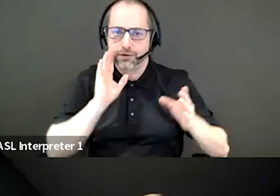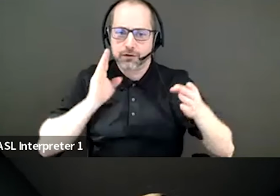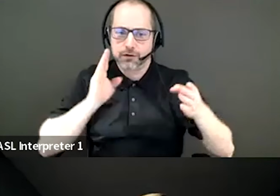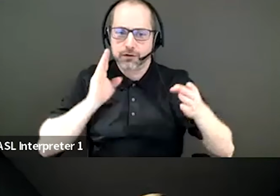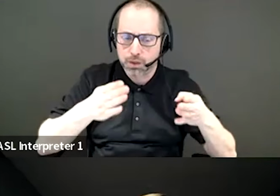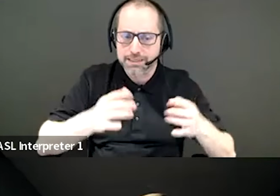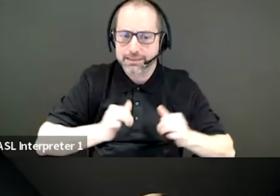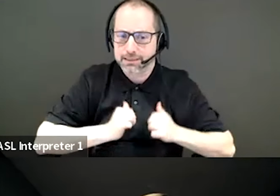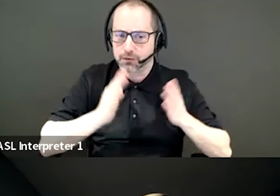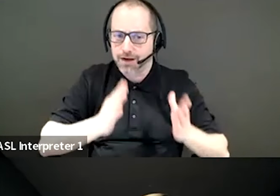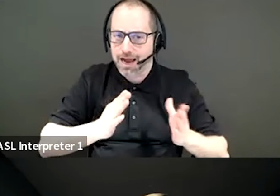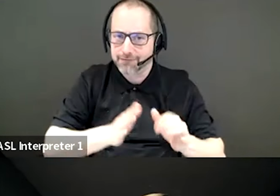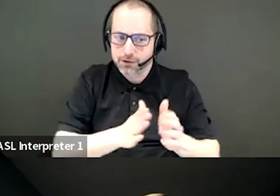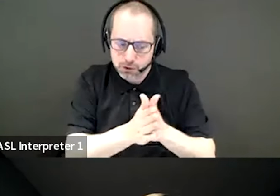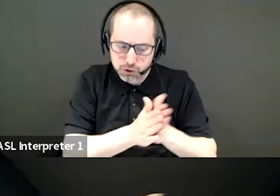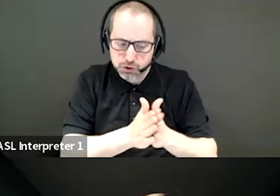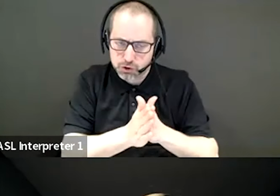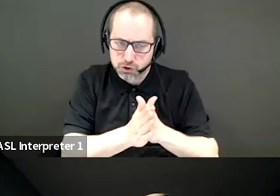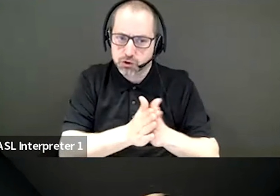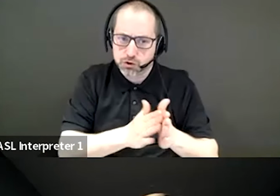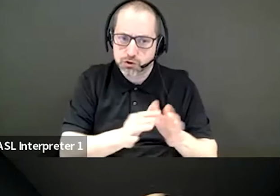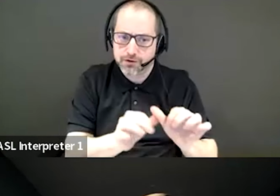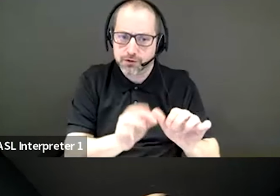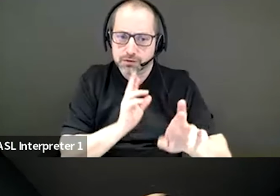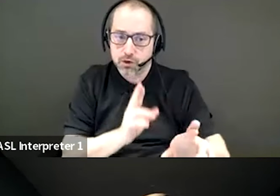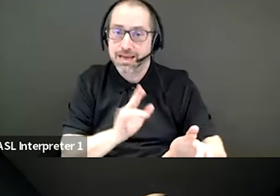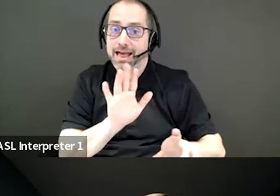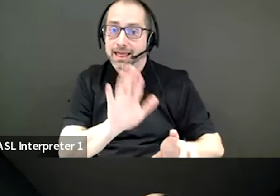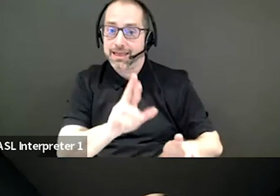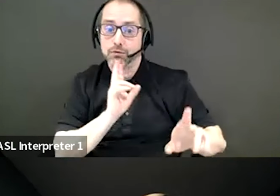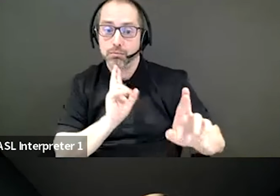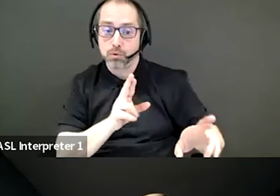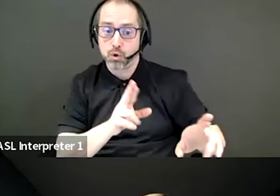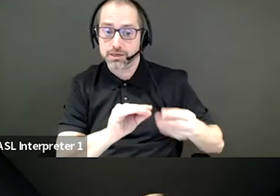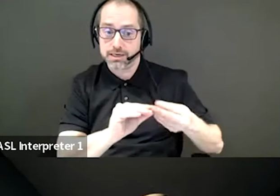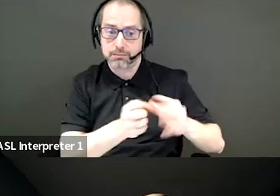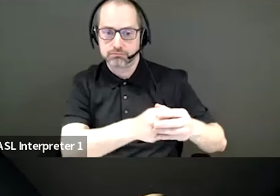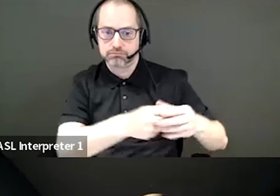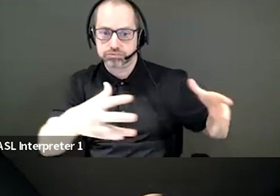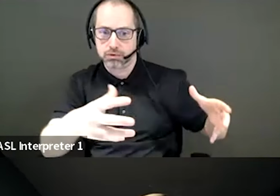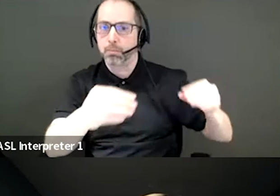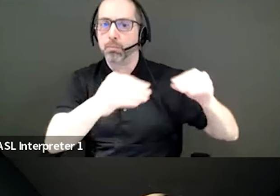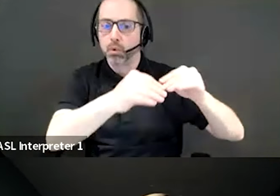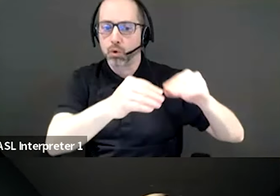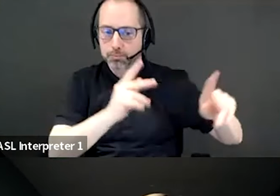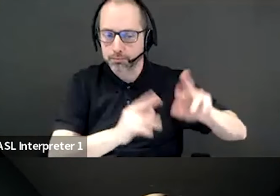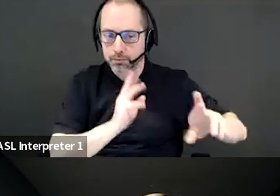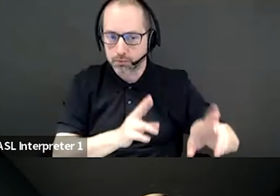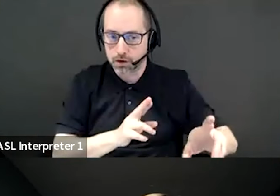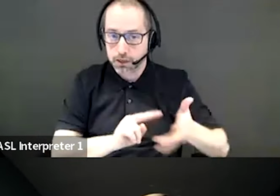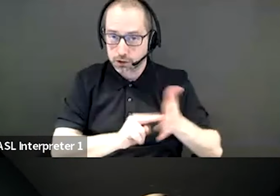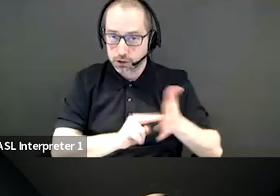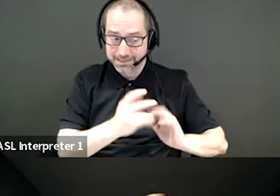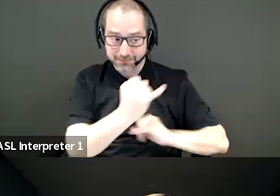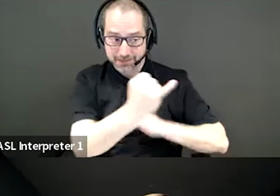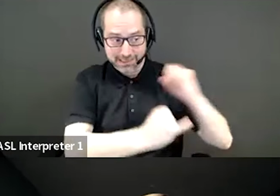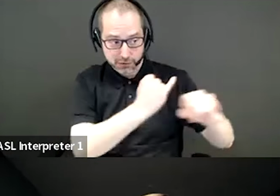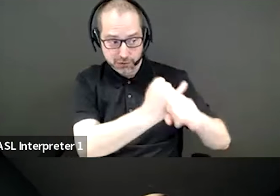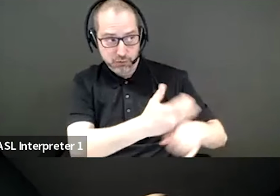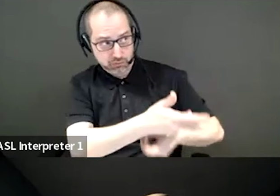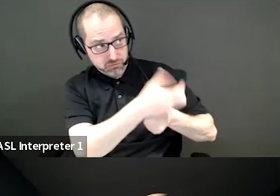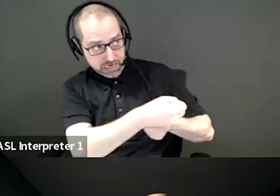survivor-driven responses, their numbers of reports also went up. So it's about building trust with the institution. And when the institution